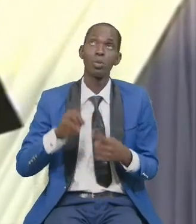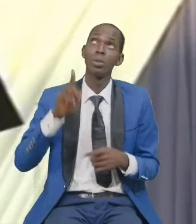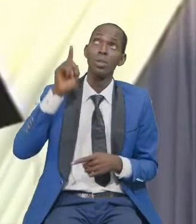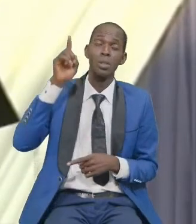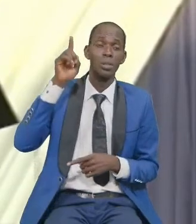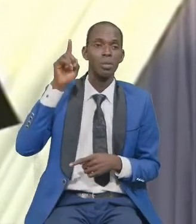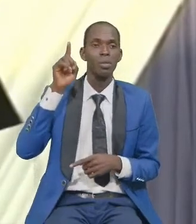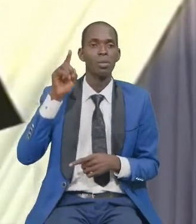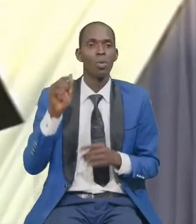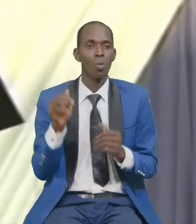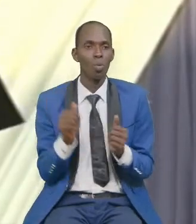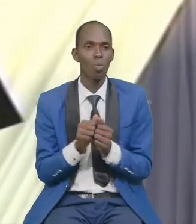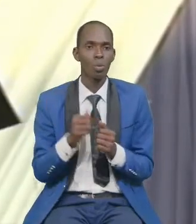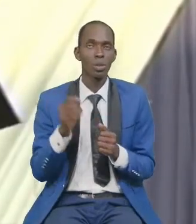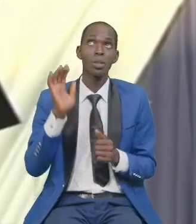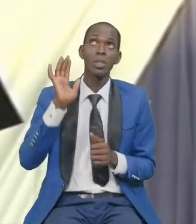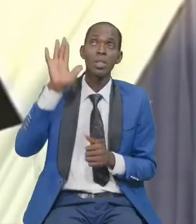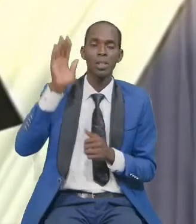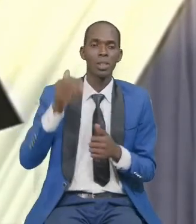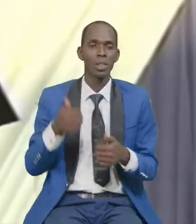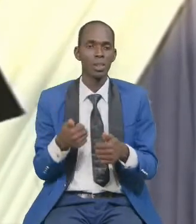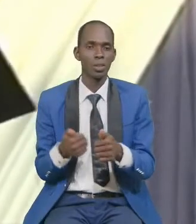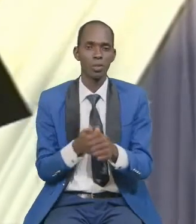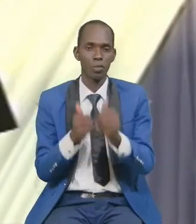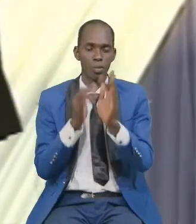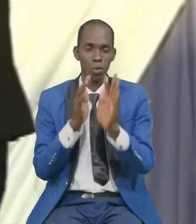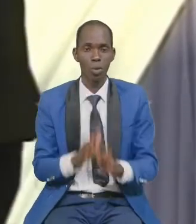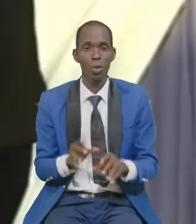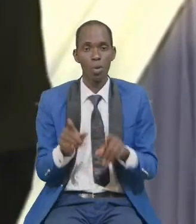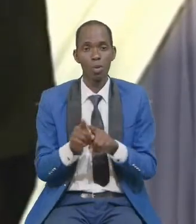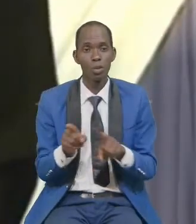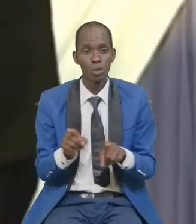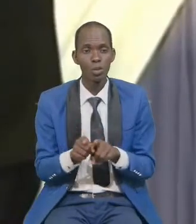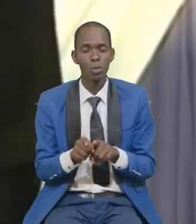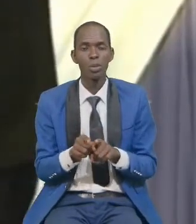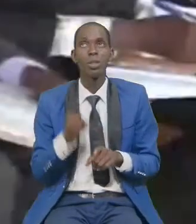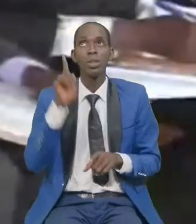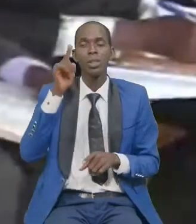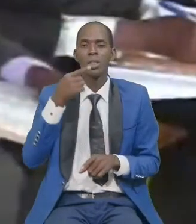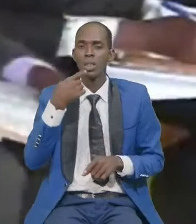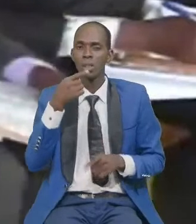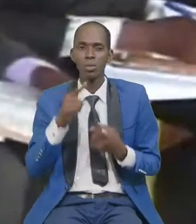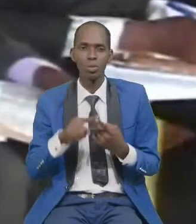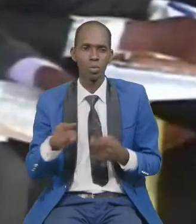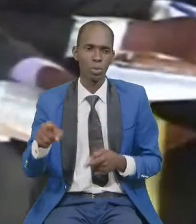with his disciples also, he said unto them,